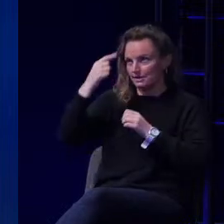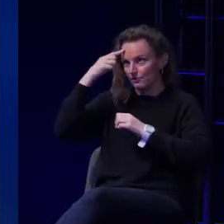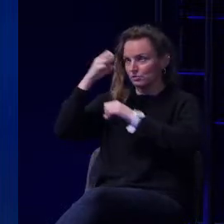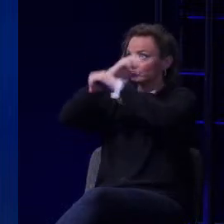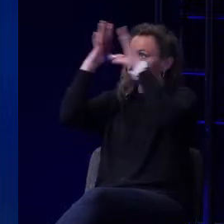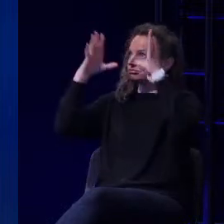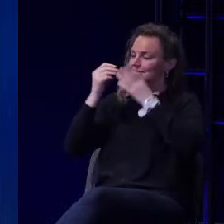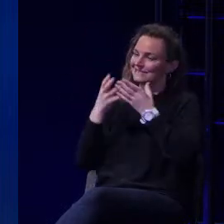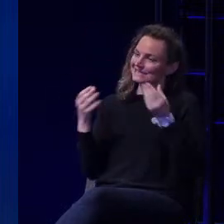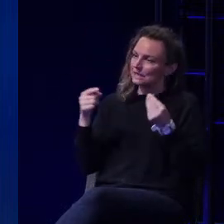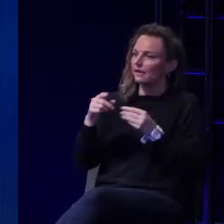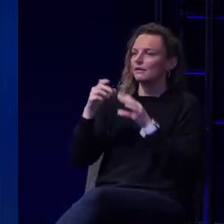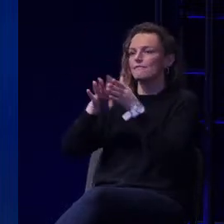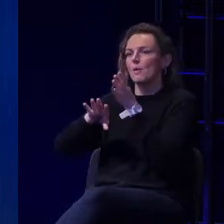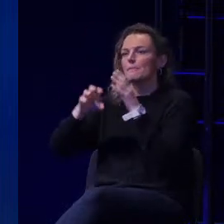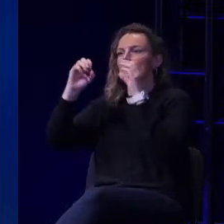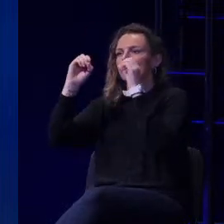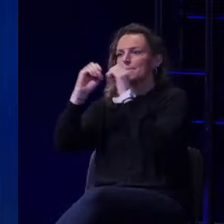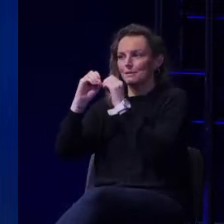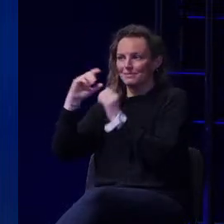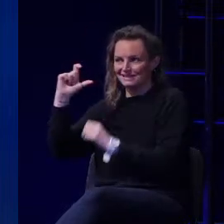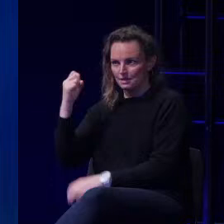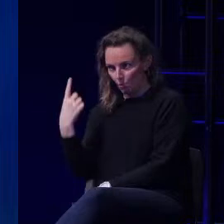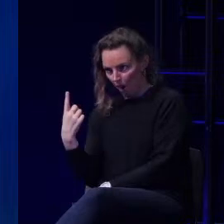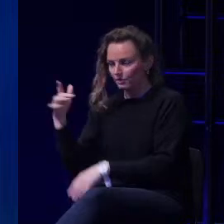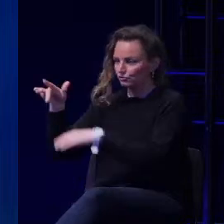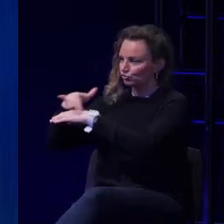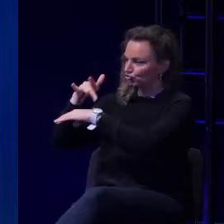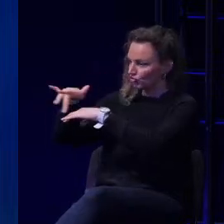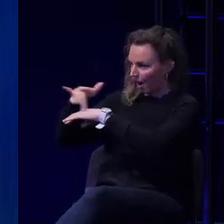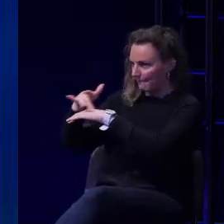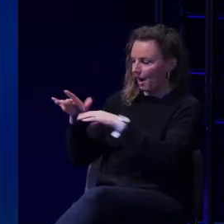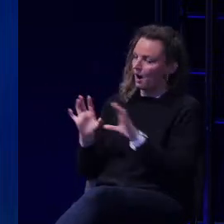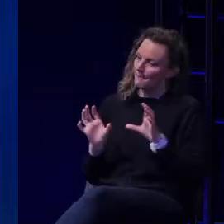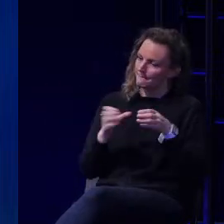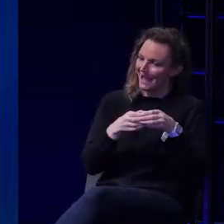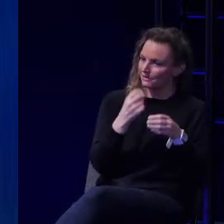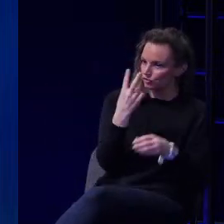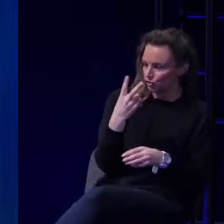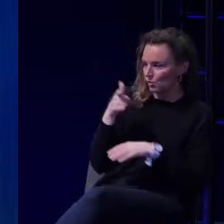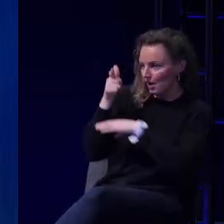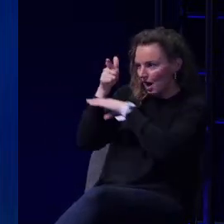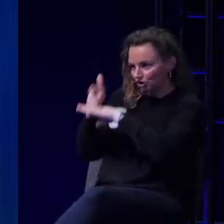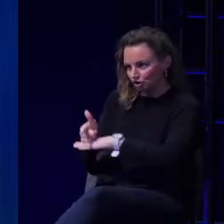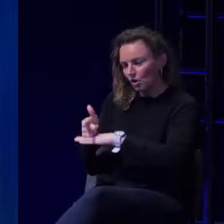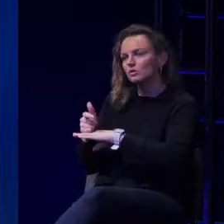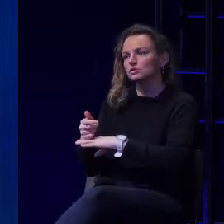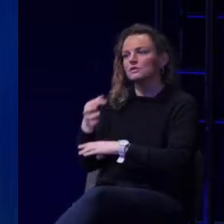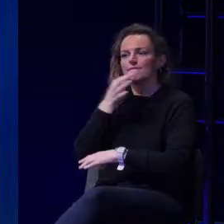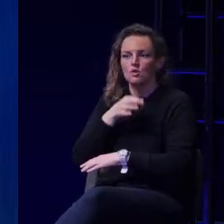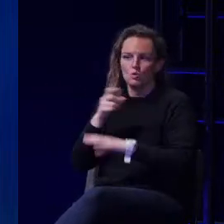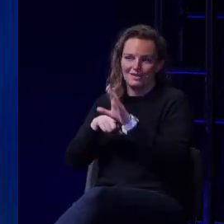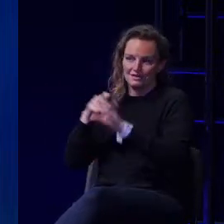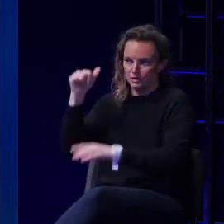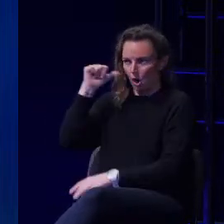a BBC One drama, Band 2, that I shot a few years ago called Chloe. And